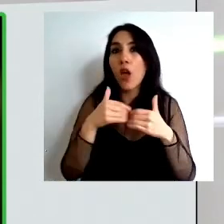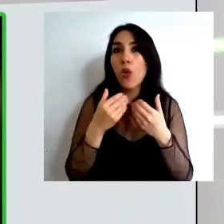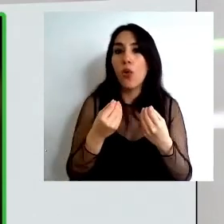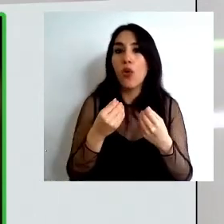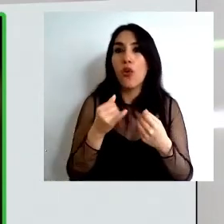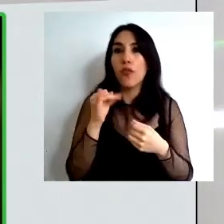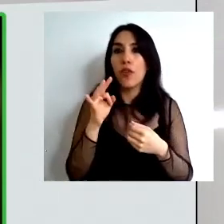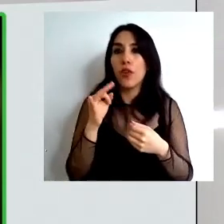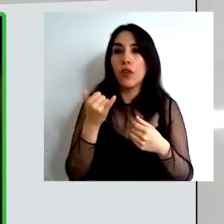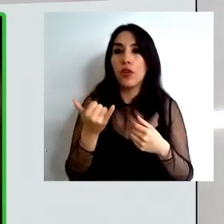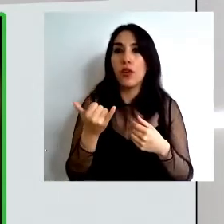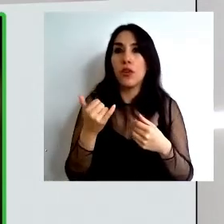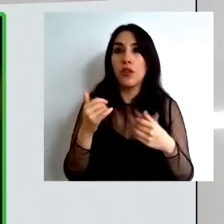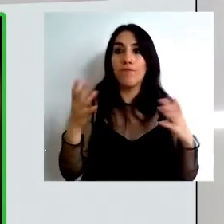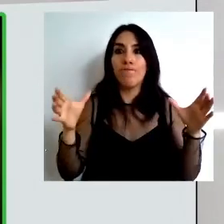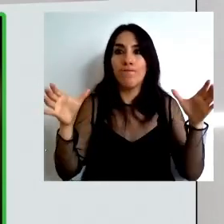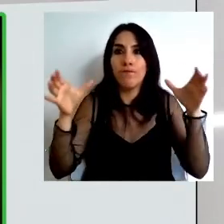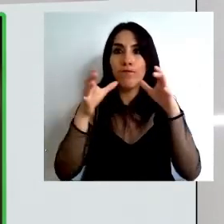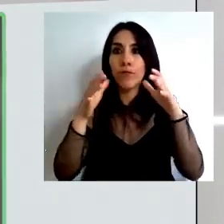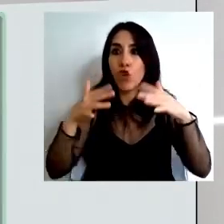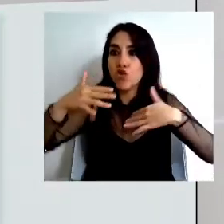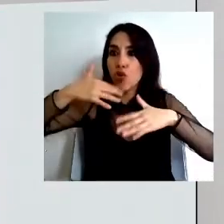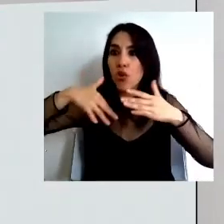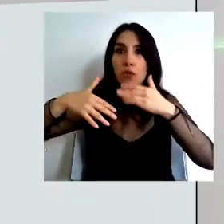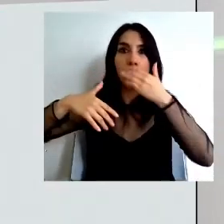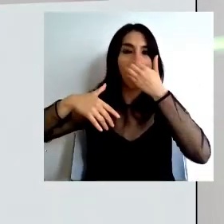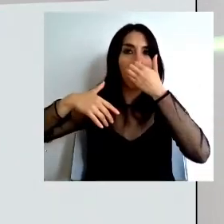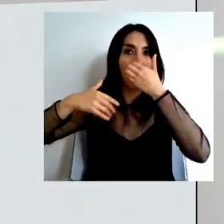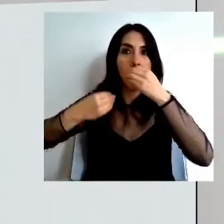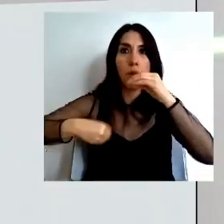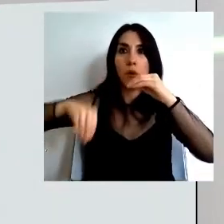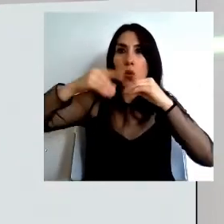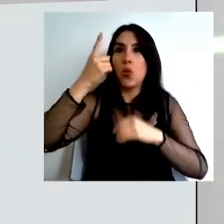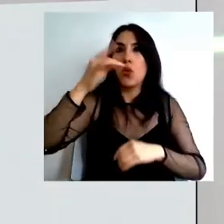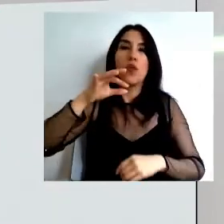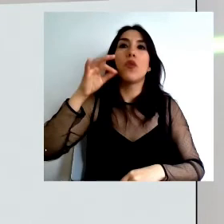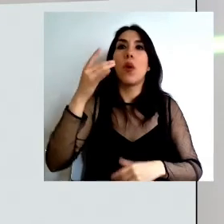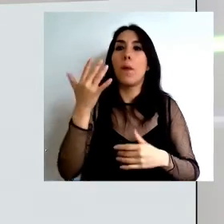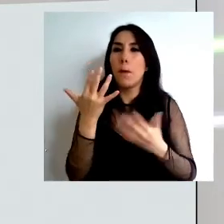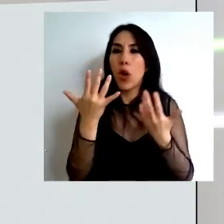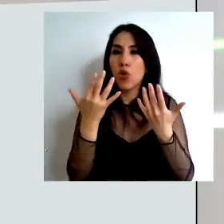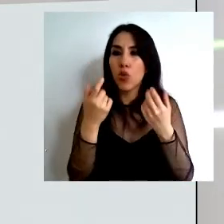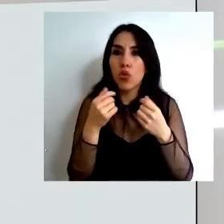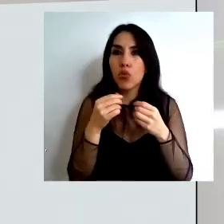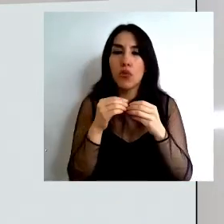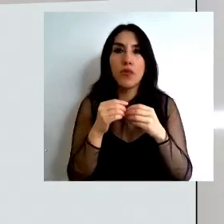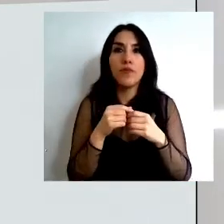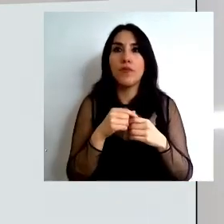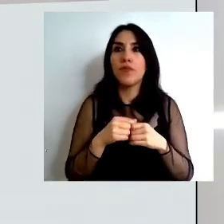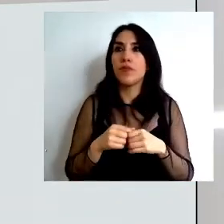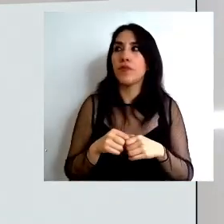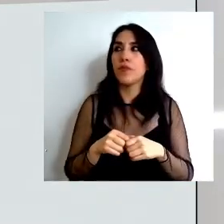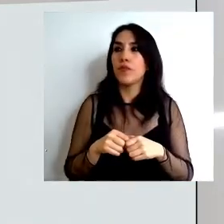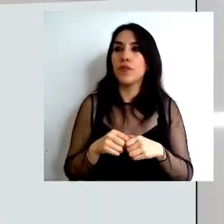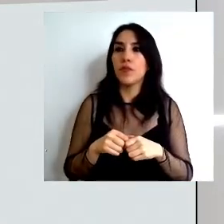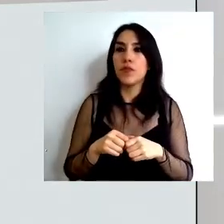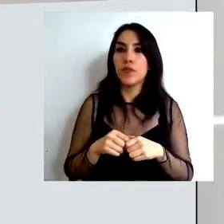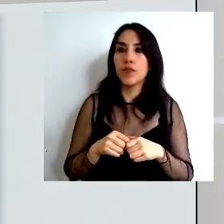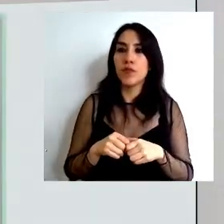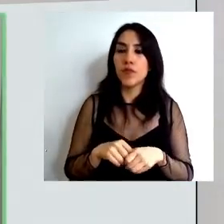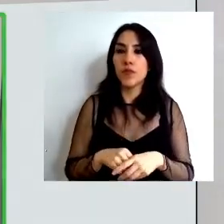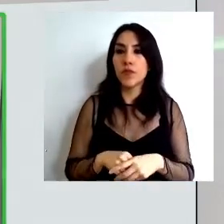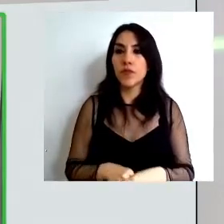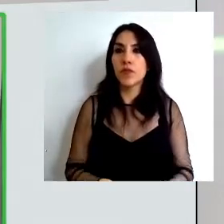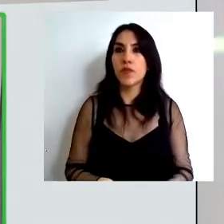partners. So this is really success, and this is what we feel, and if we feel with our partners. So